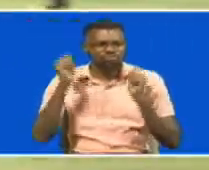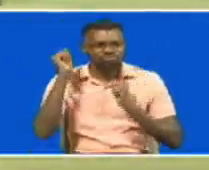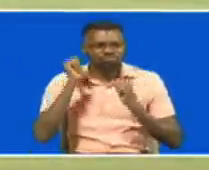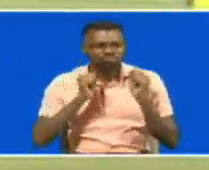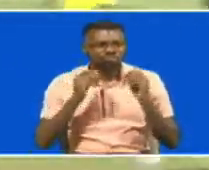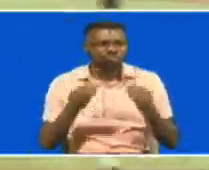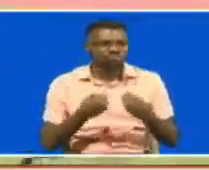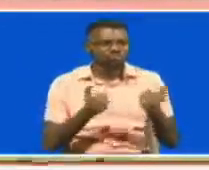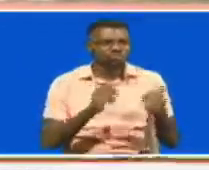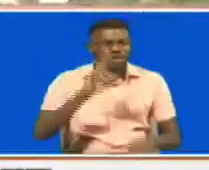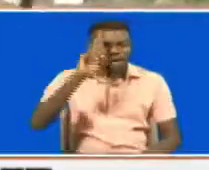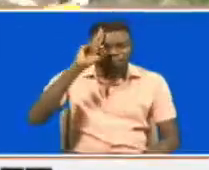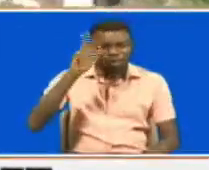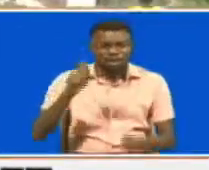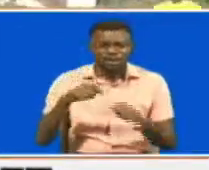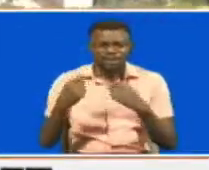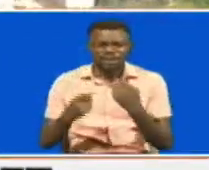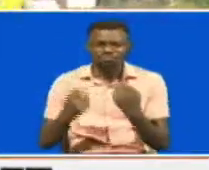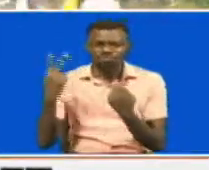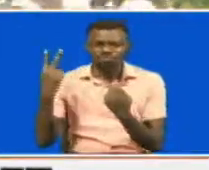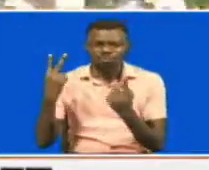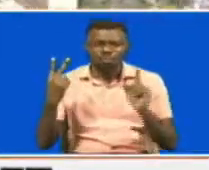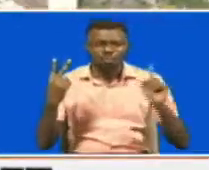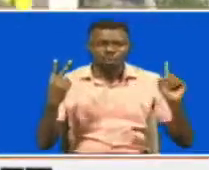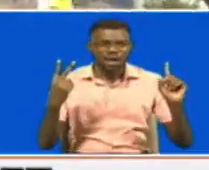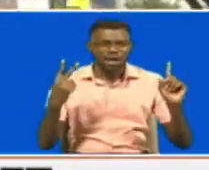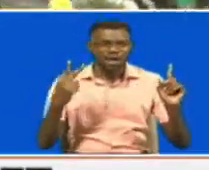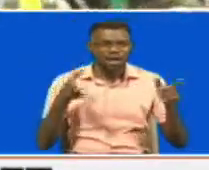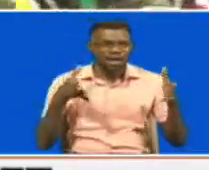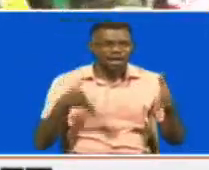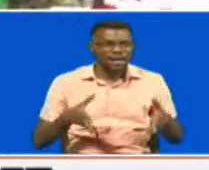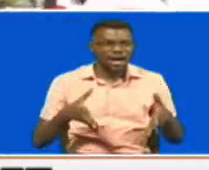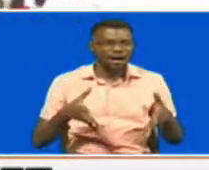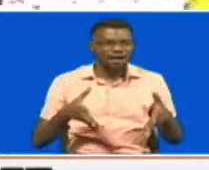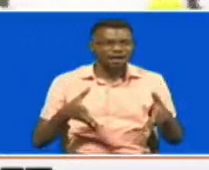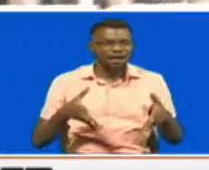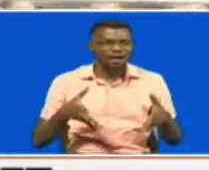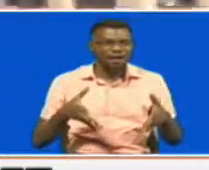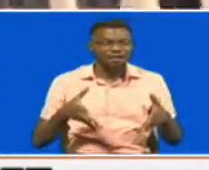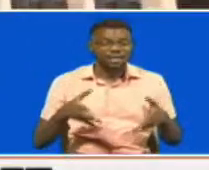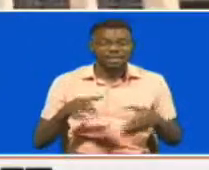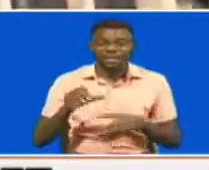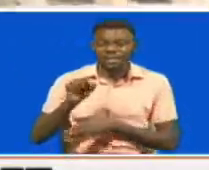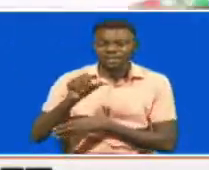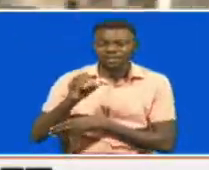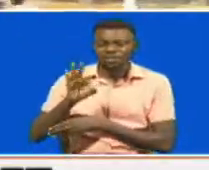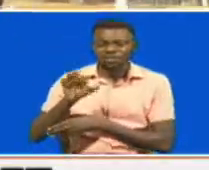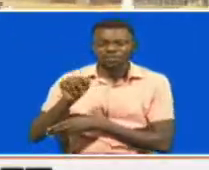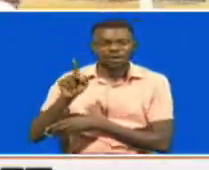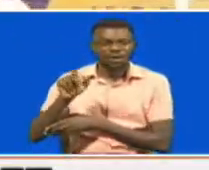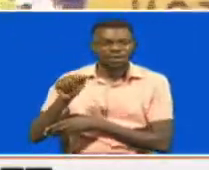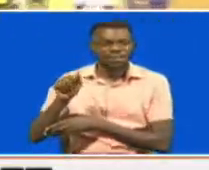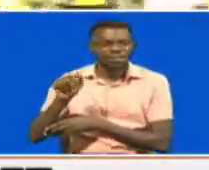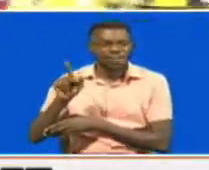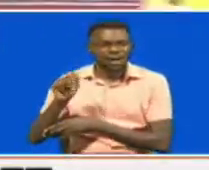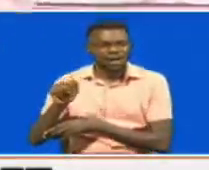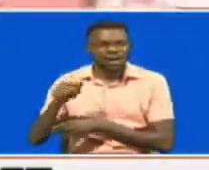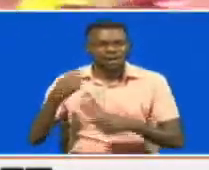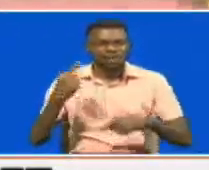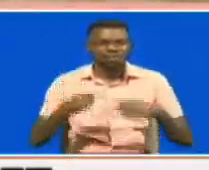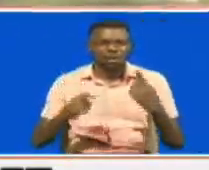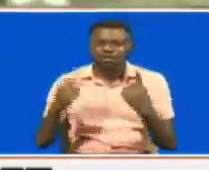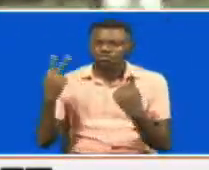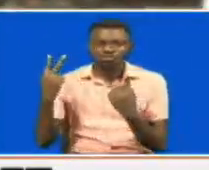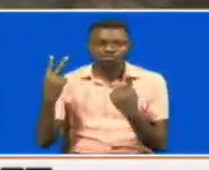imeicharaza Polisi FC magoli mawili kwa moja na kujikatia tiketi huko Sofapaka ikilemea Gogo Boys magoli mawili bila